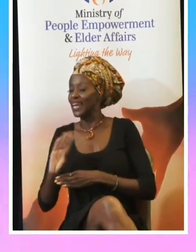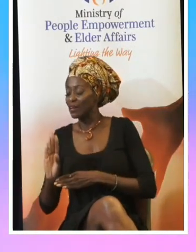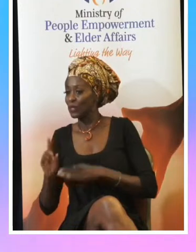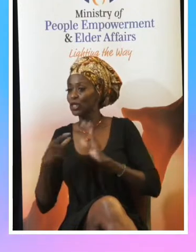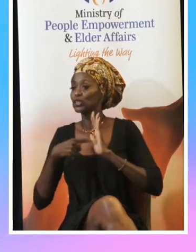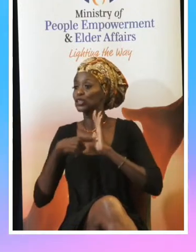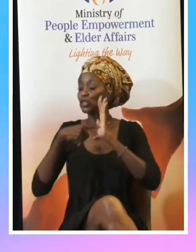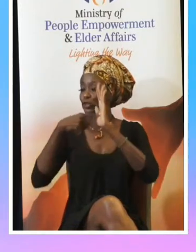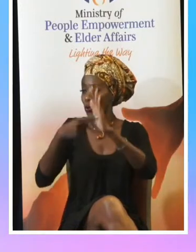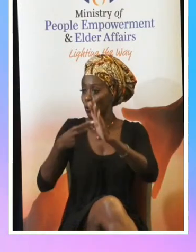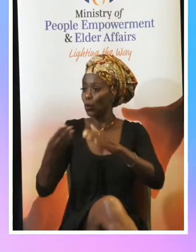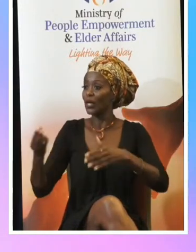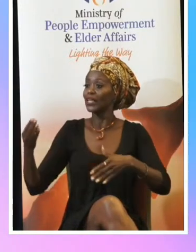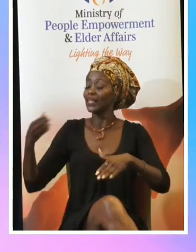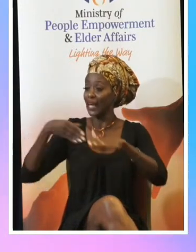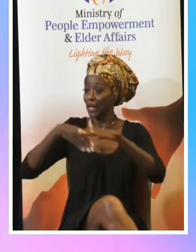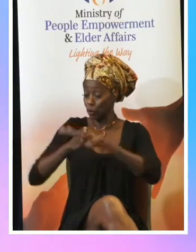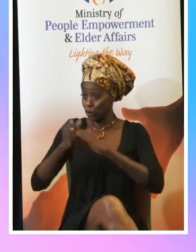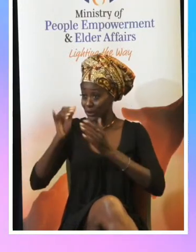challenges.